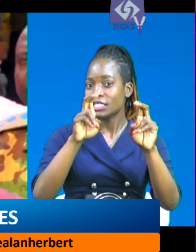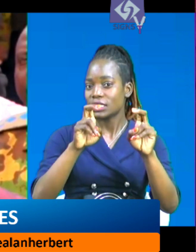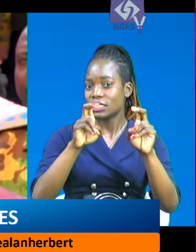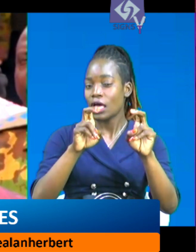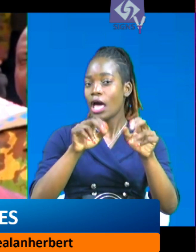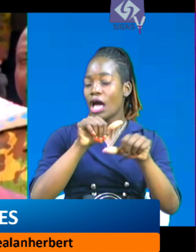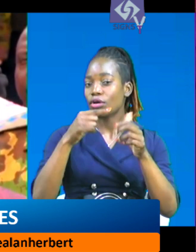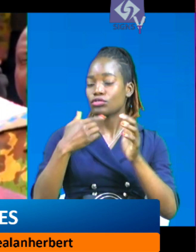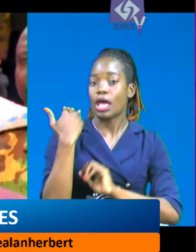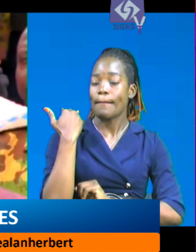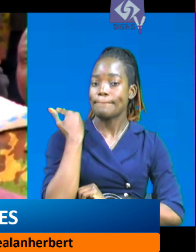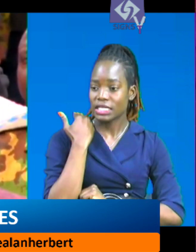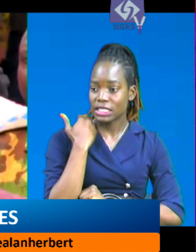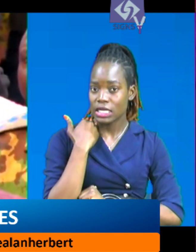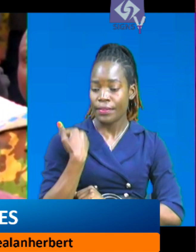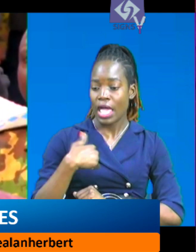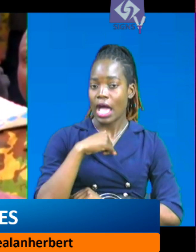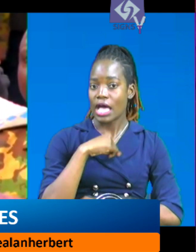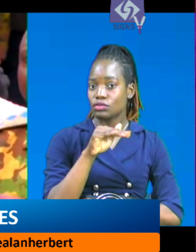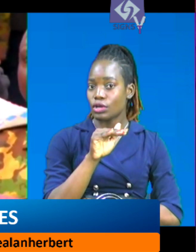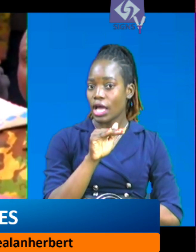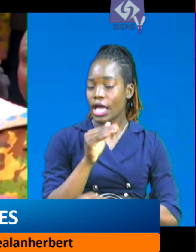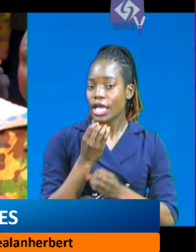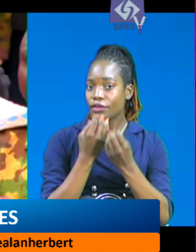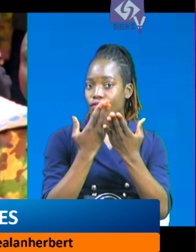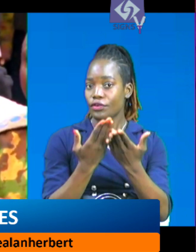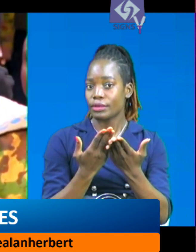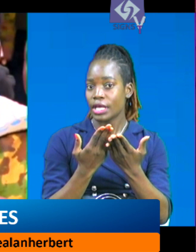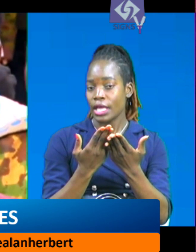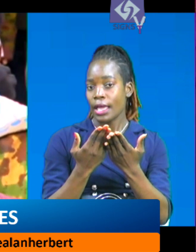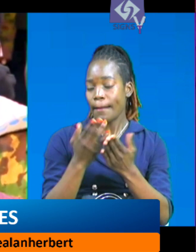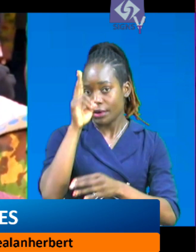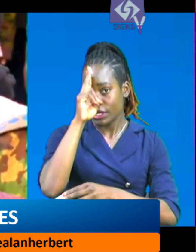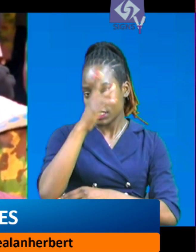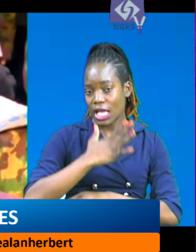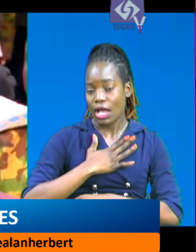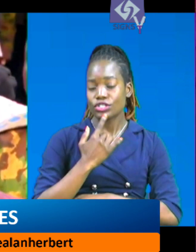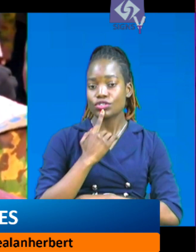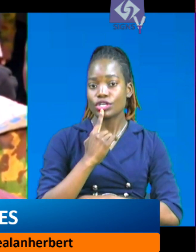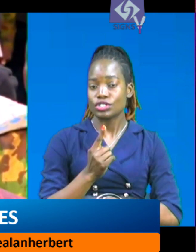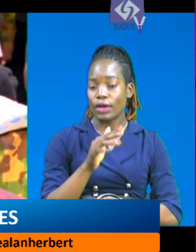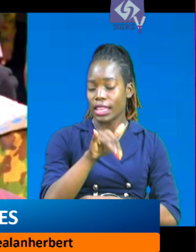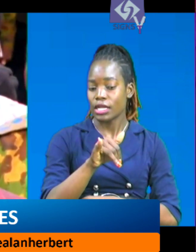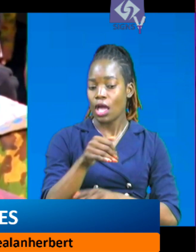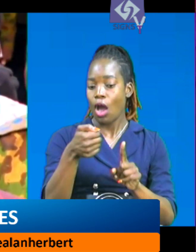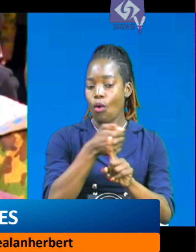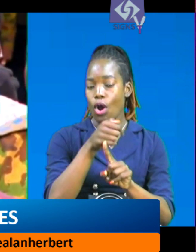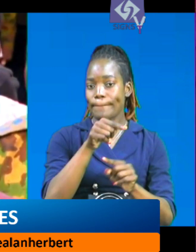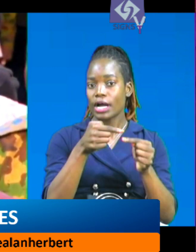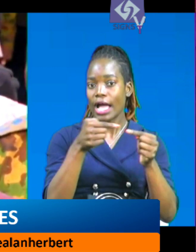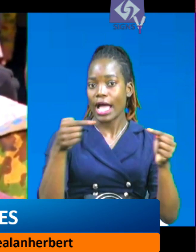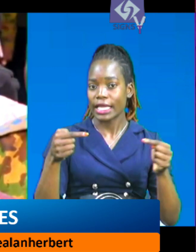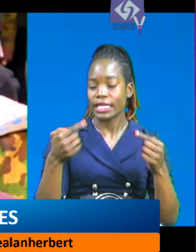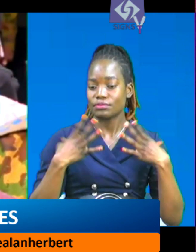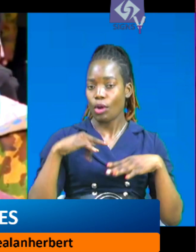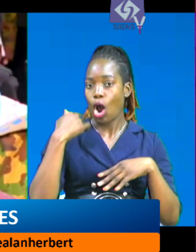counter banditry. We have instructed our security agencies to make sure that the war against